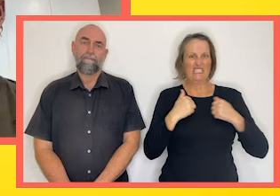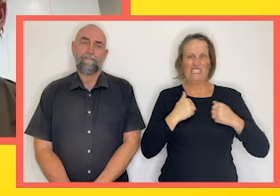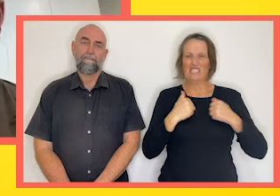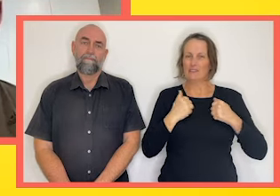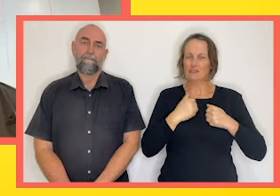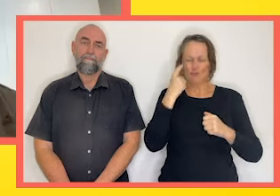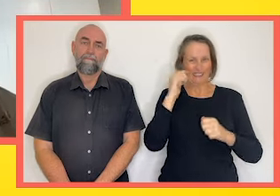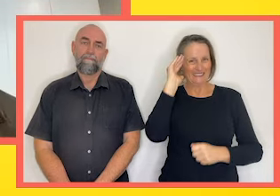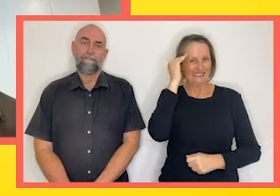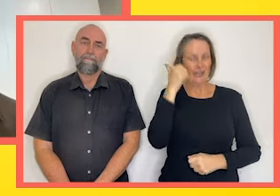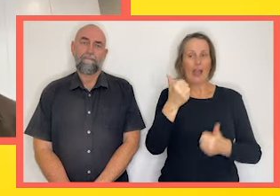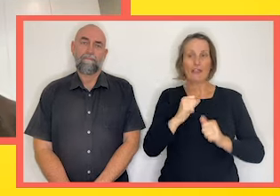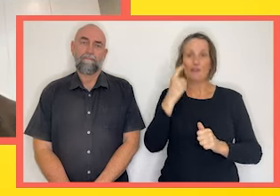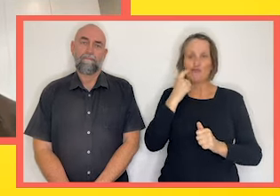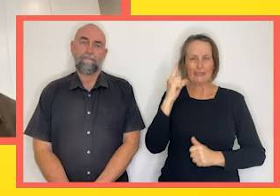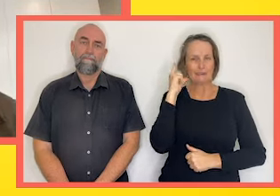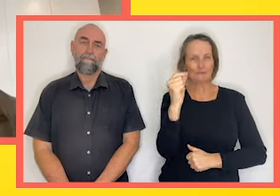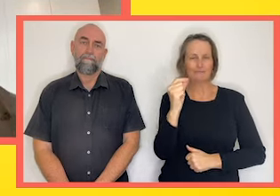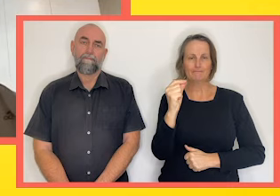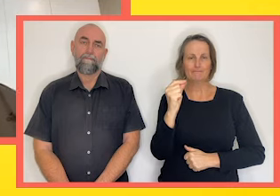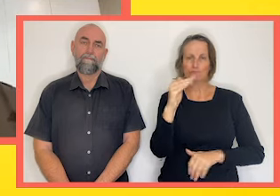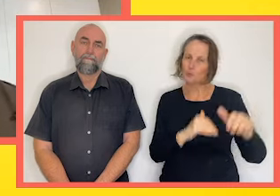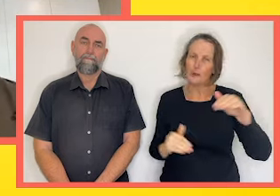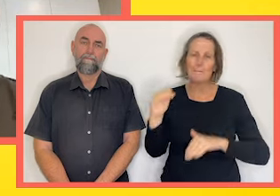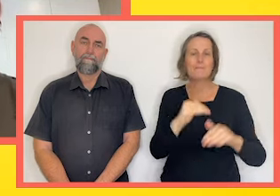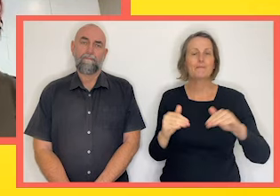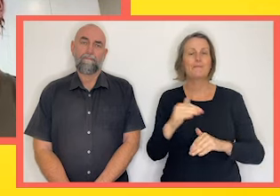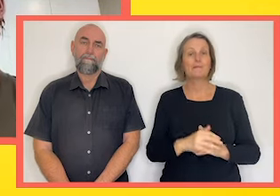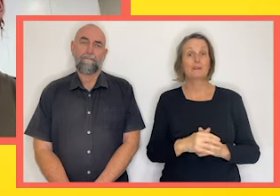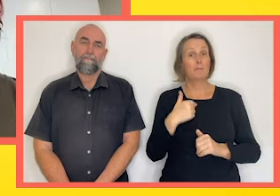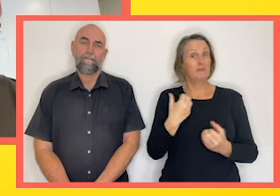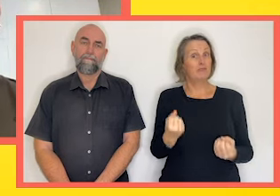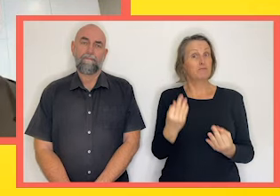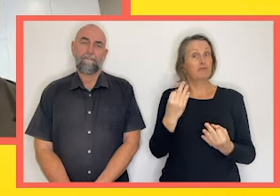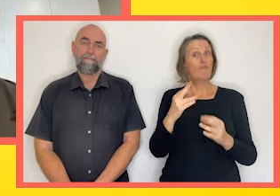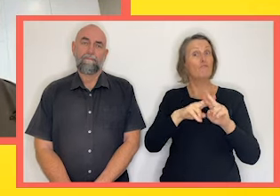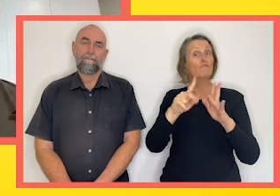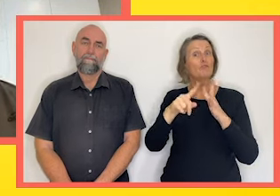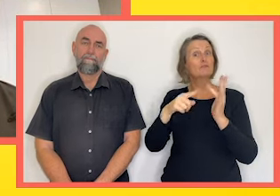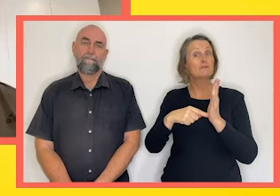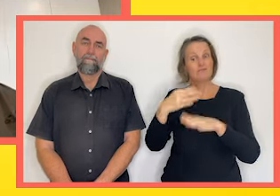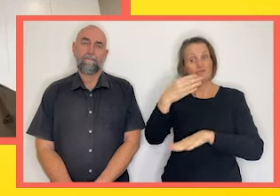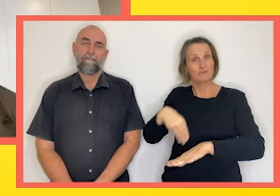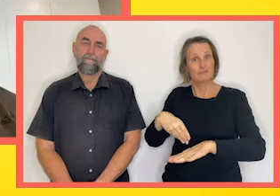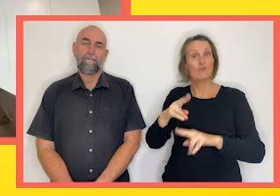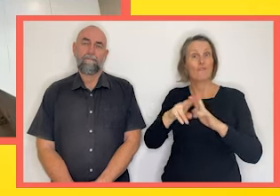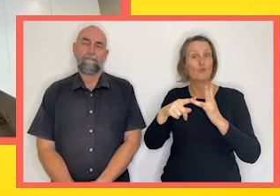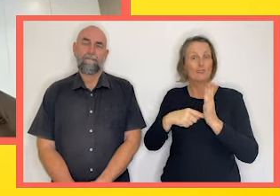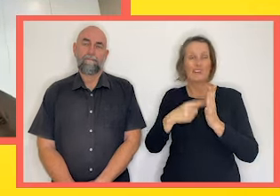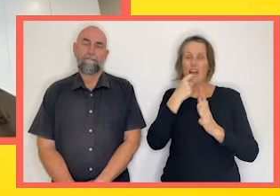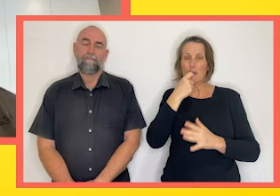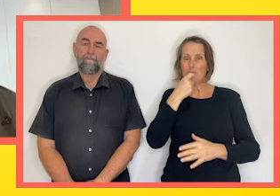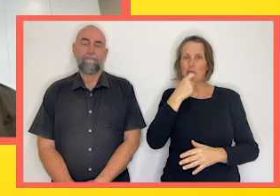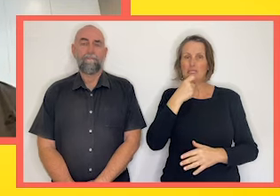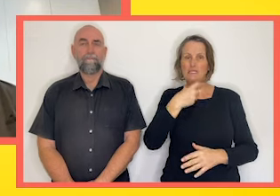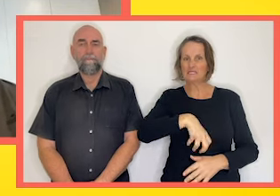closer, we'll, work on a bit of speed. But especially missing one foot as well, I find that's just annoying, honestly. Like, my shoulders